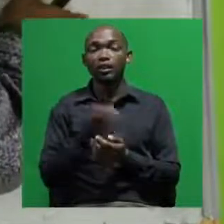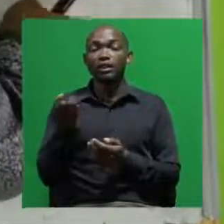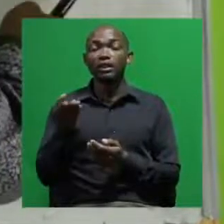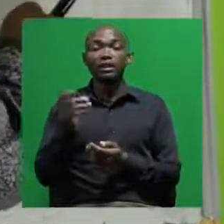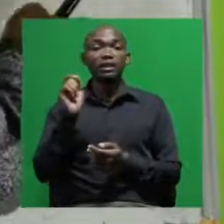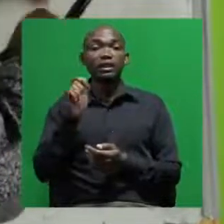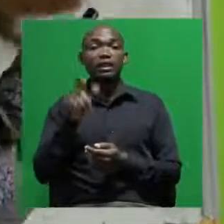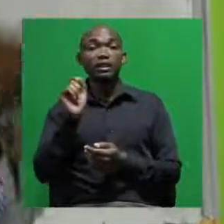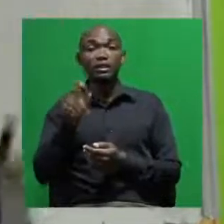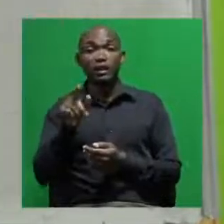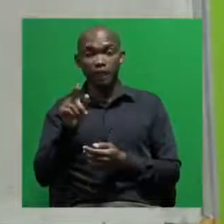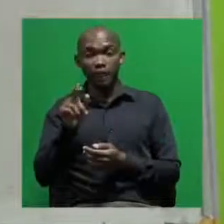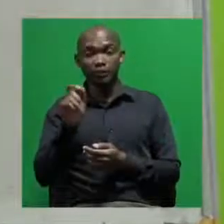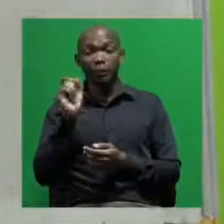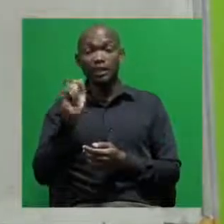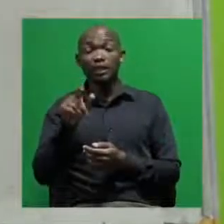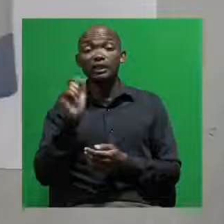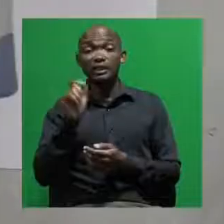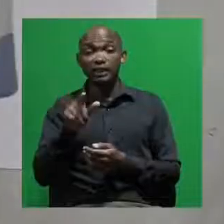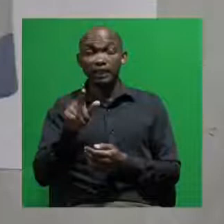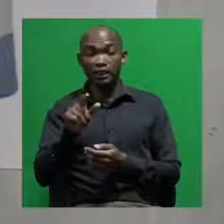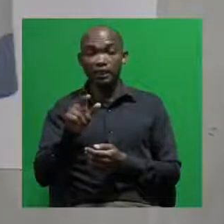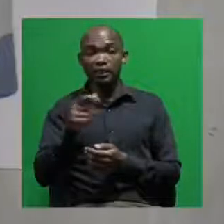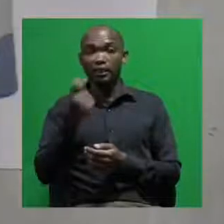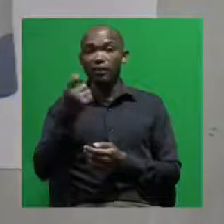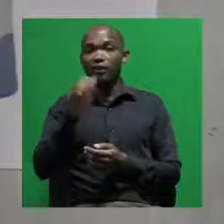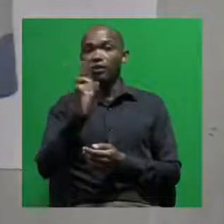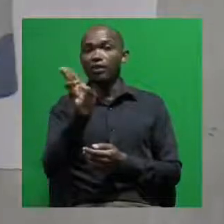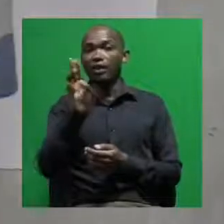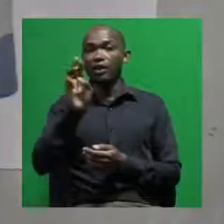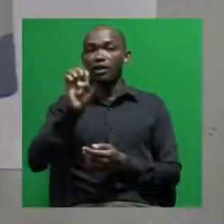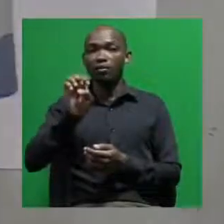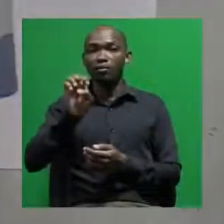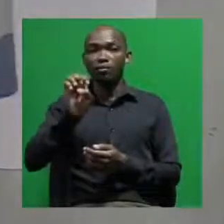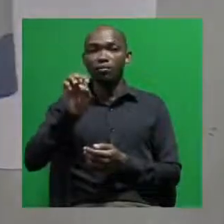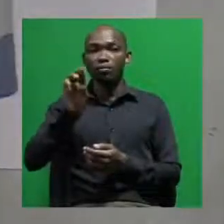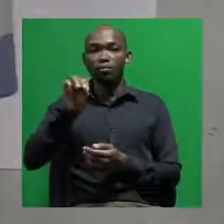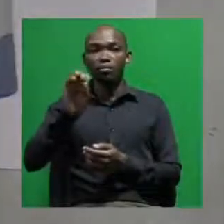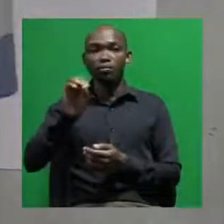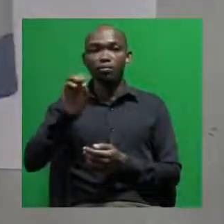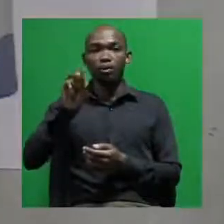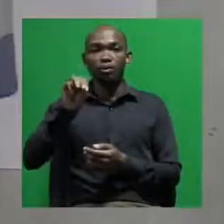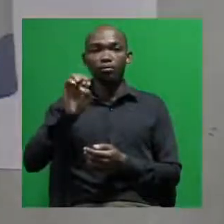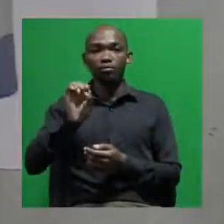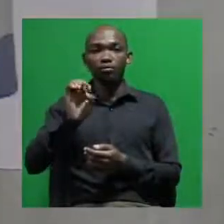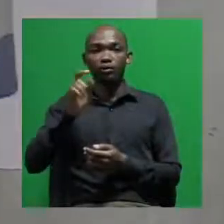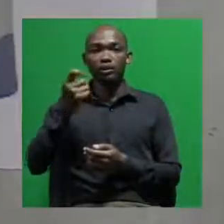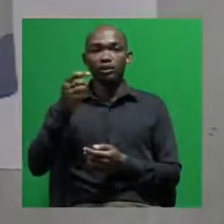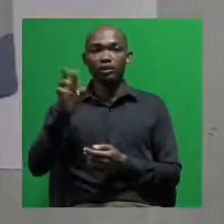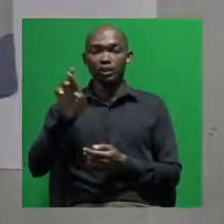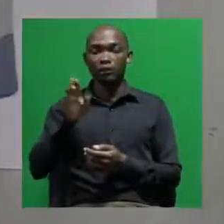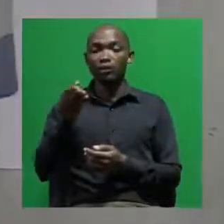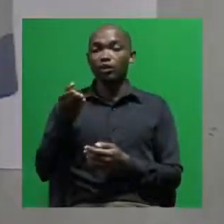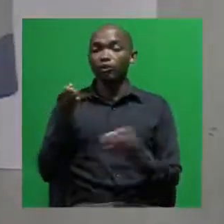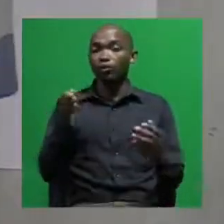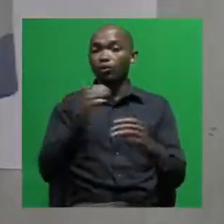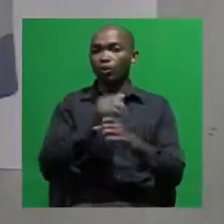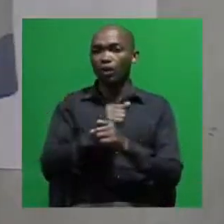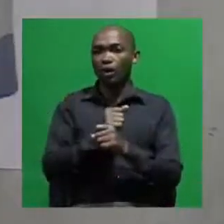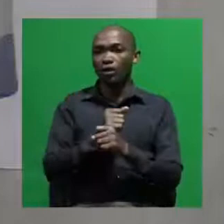this one. So that is the digital thermometer. Of course, we have